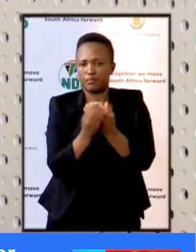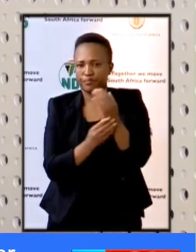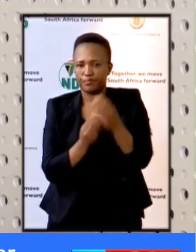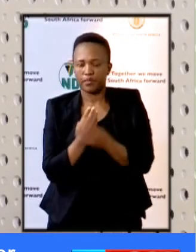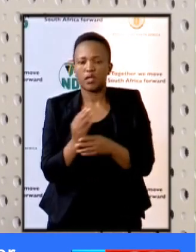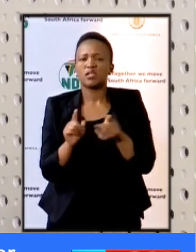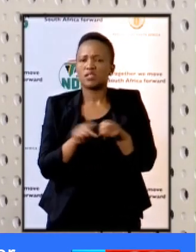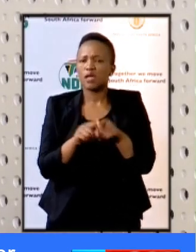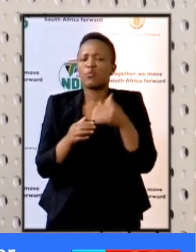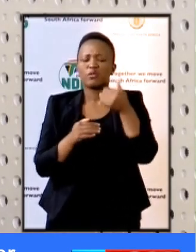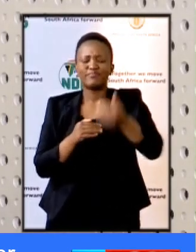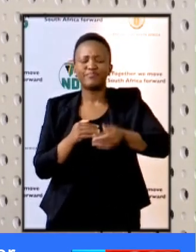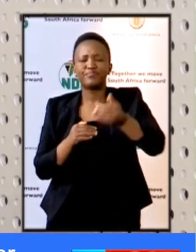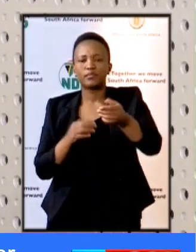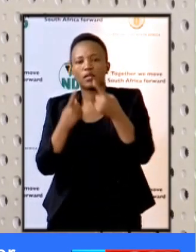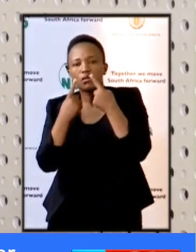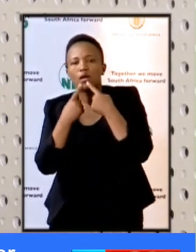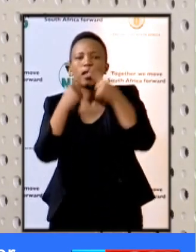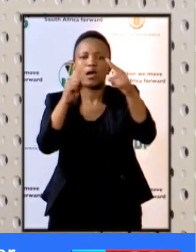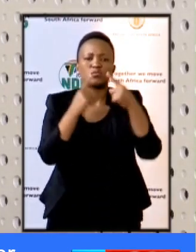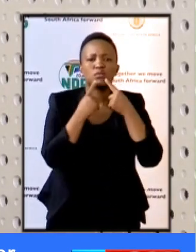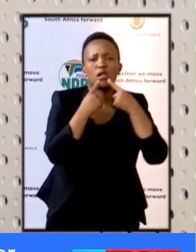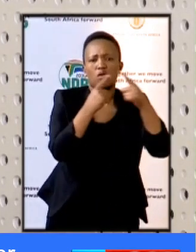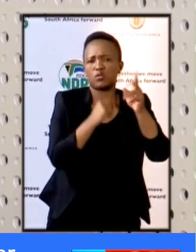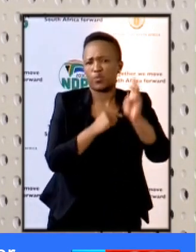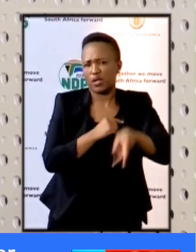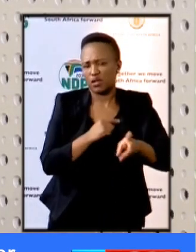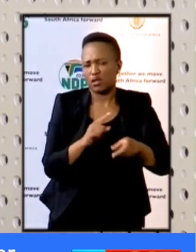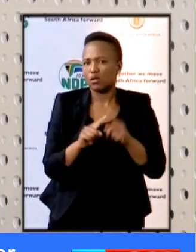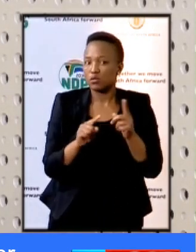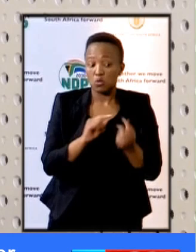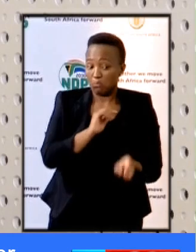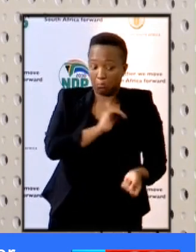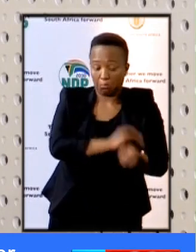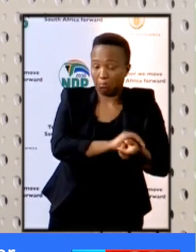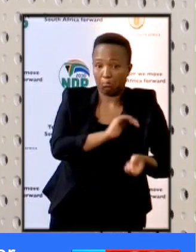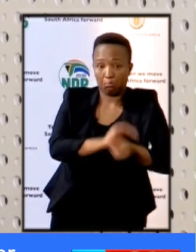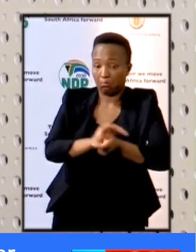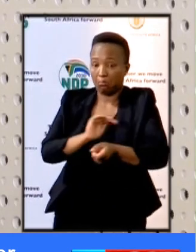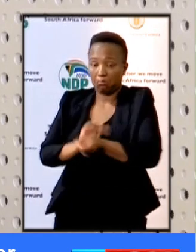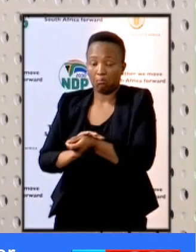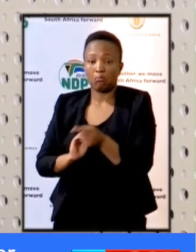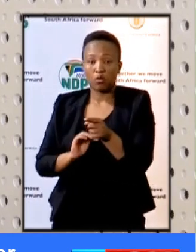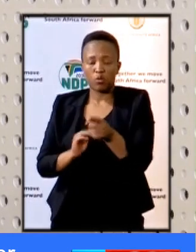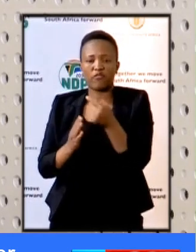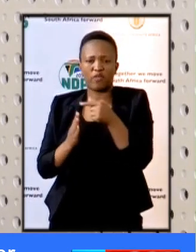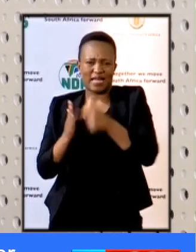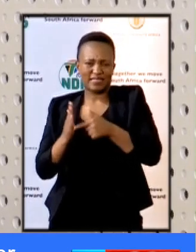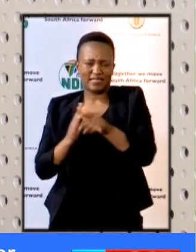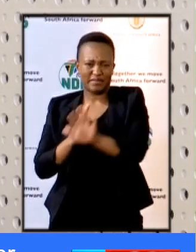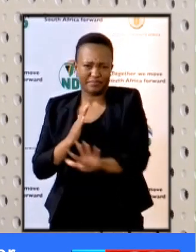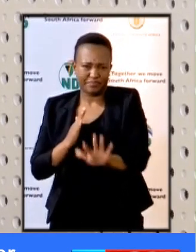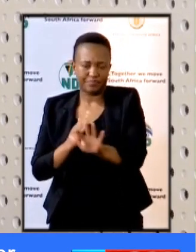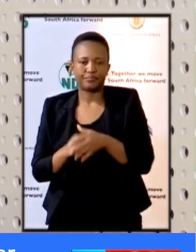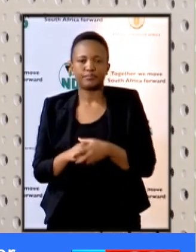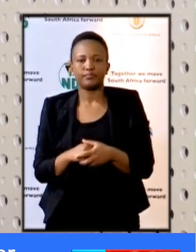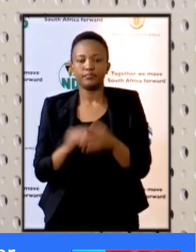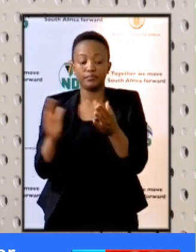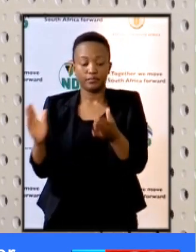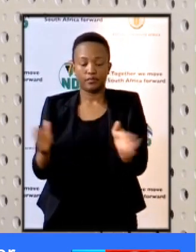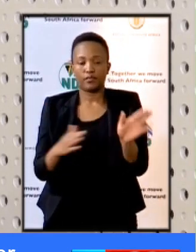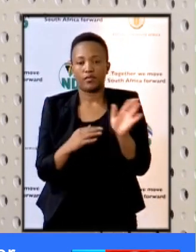an ongoing basis as to exactly what is happening on this front. In the same